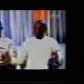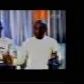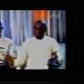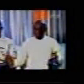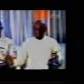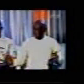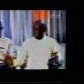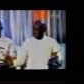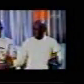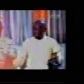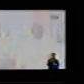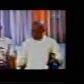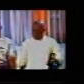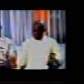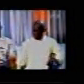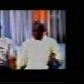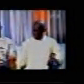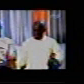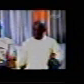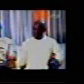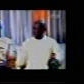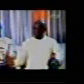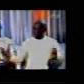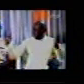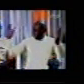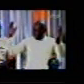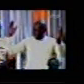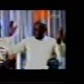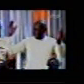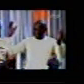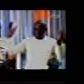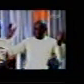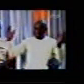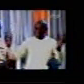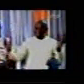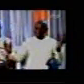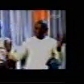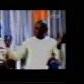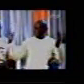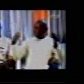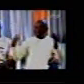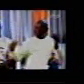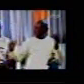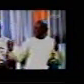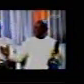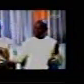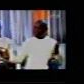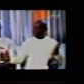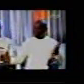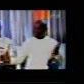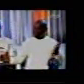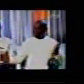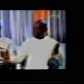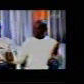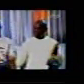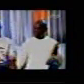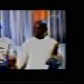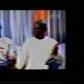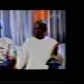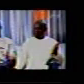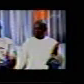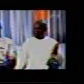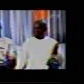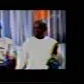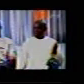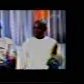wisdom. Open my spiritual eyes. Open my spiritual eyes. Lord, visit me this morning. I'm praying for your divine